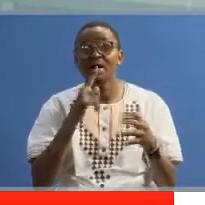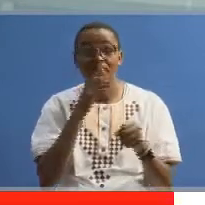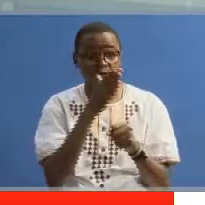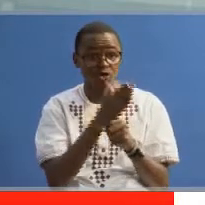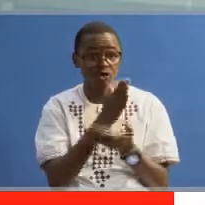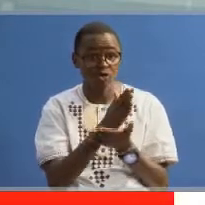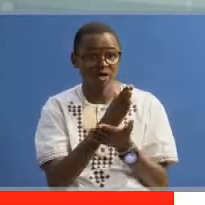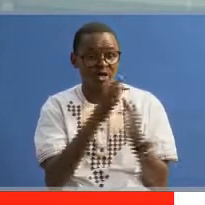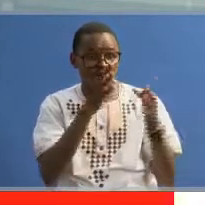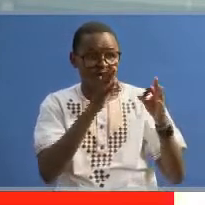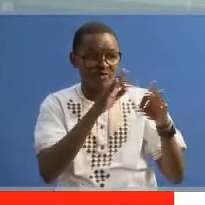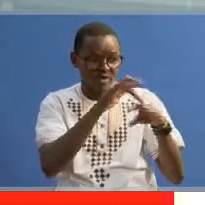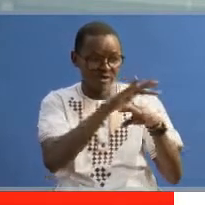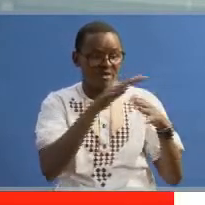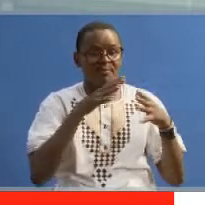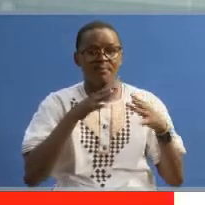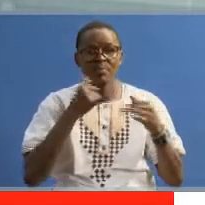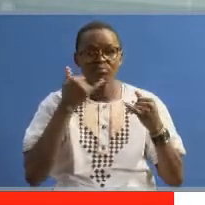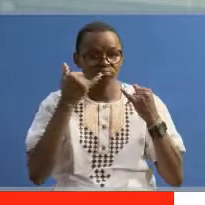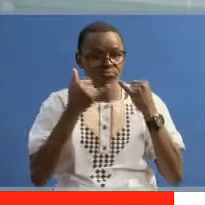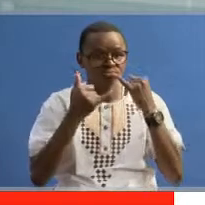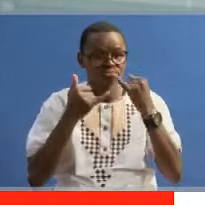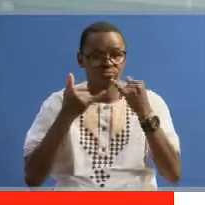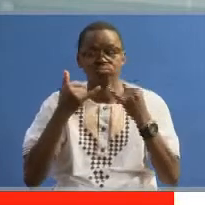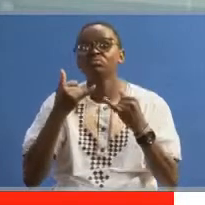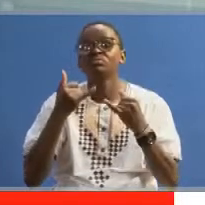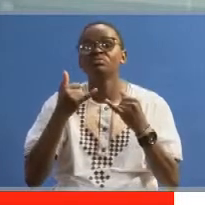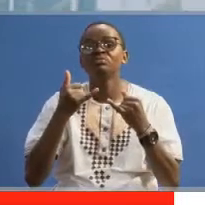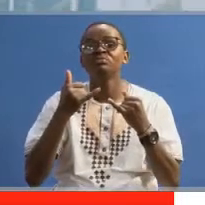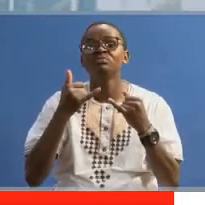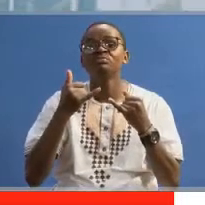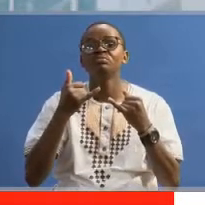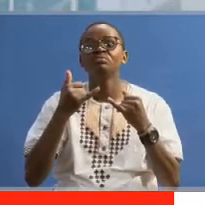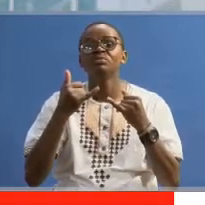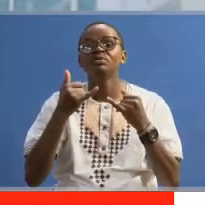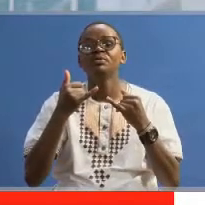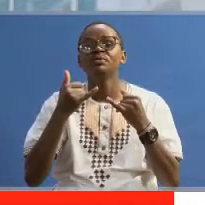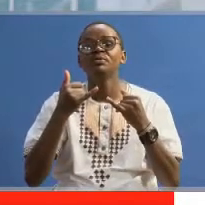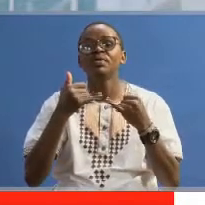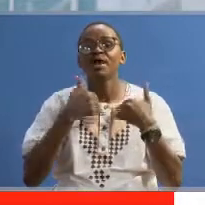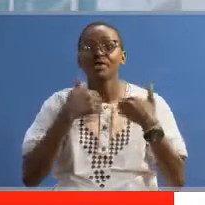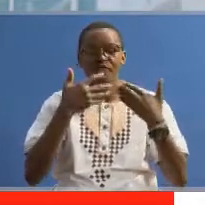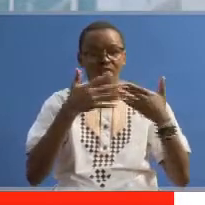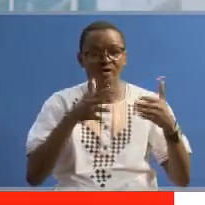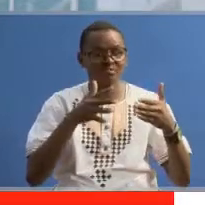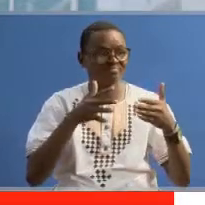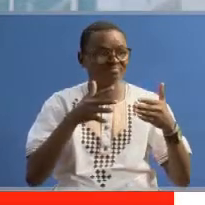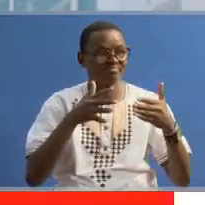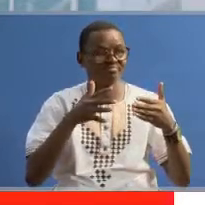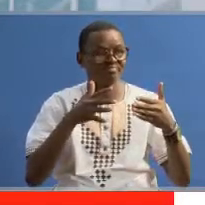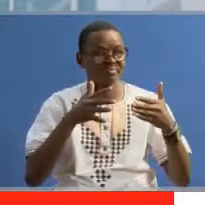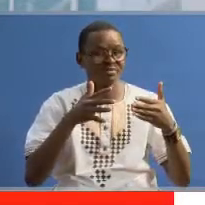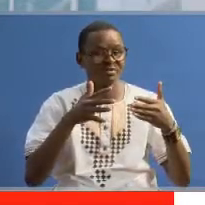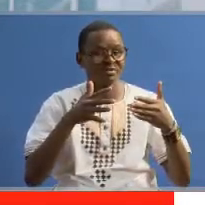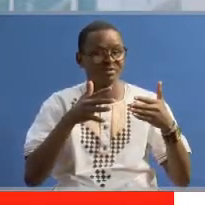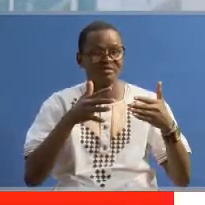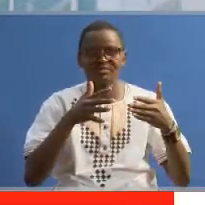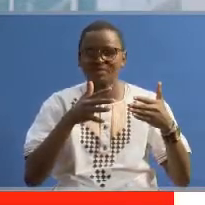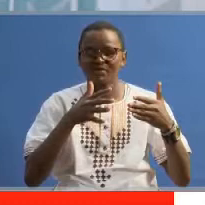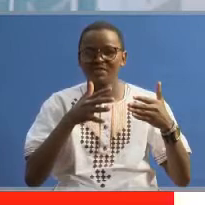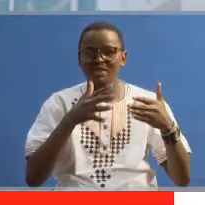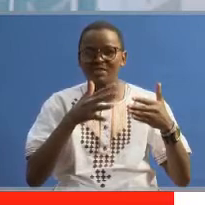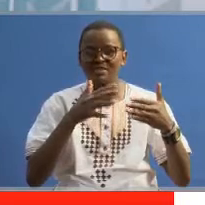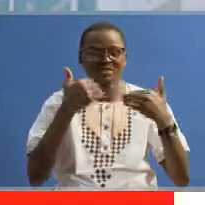if you've sent people to interview people who've just they have just lost a loved one, they are so